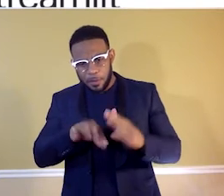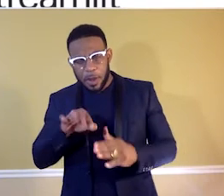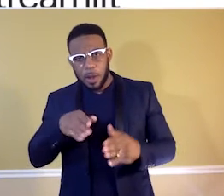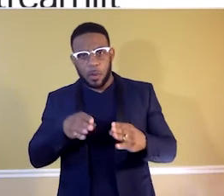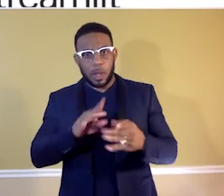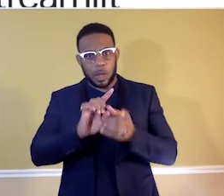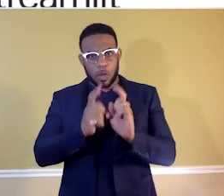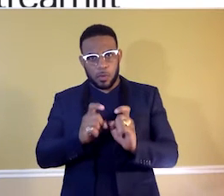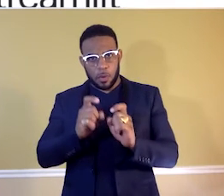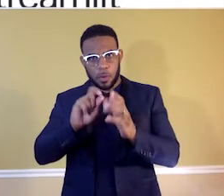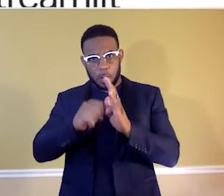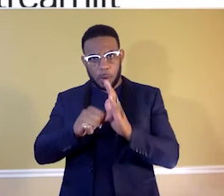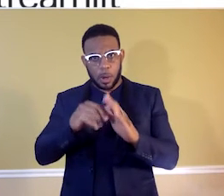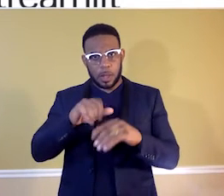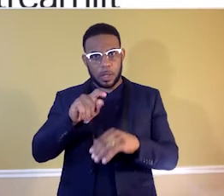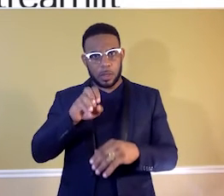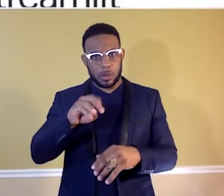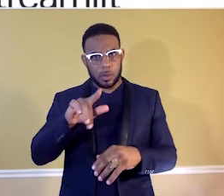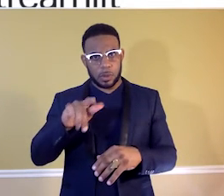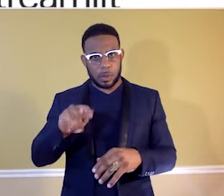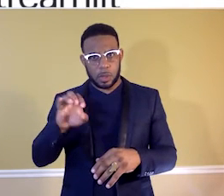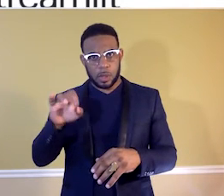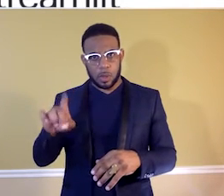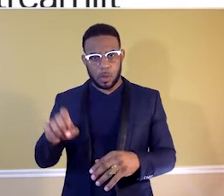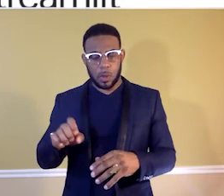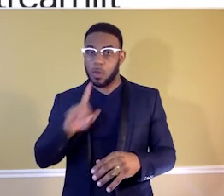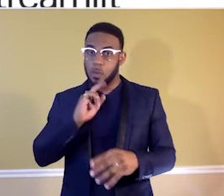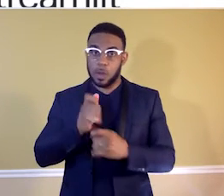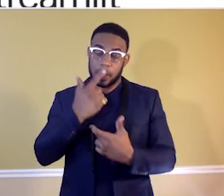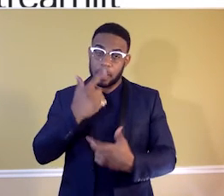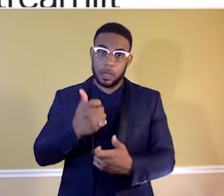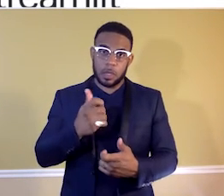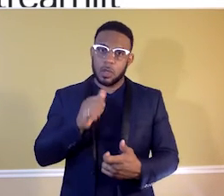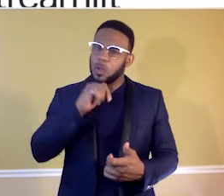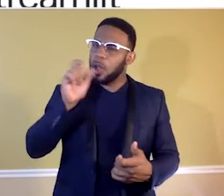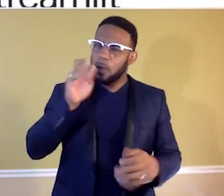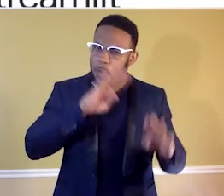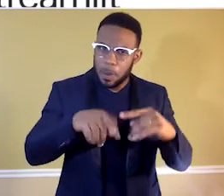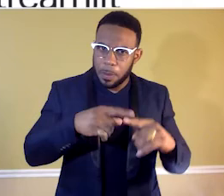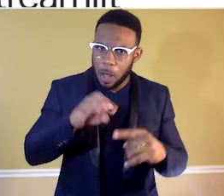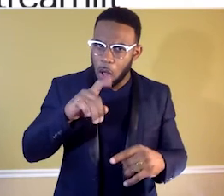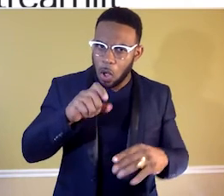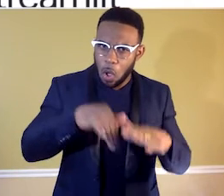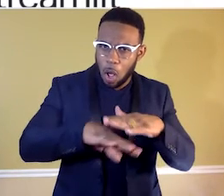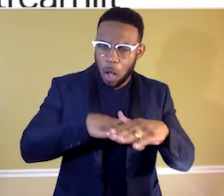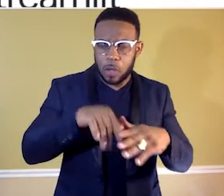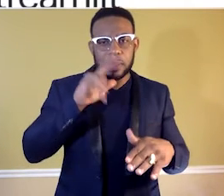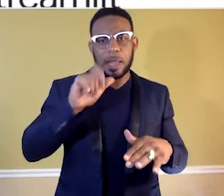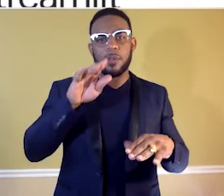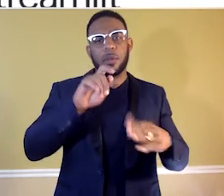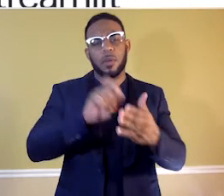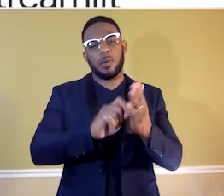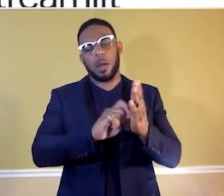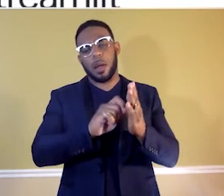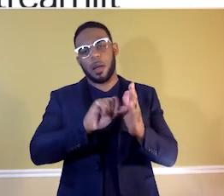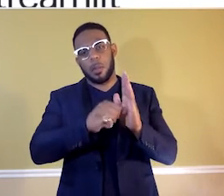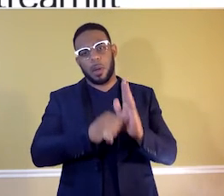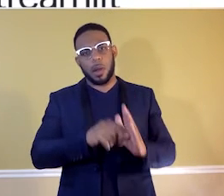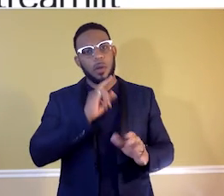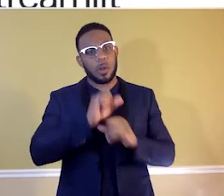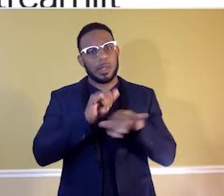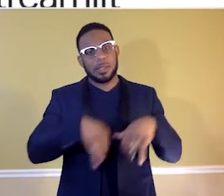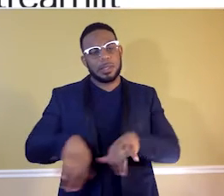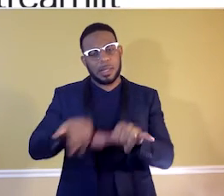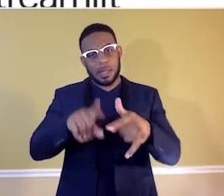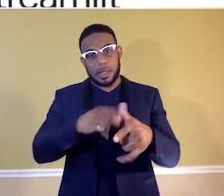convert Markdown into Streamlit code. So it's so you don't have to worry about the code underlying. You just have to write Markdown, which is pretty